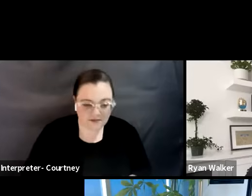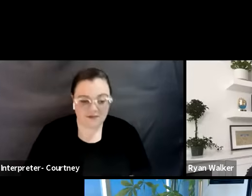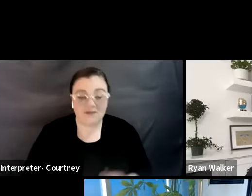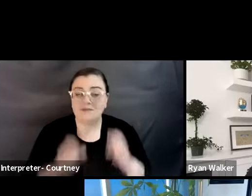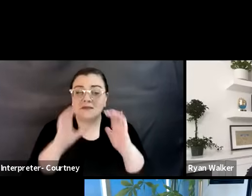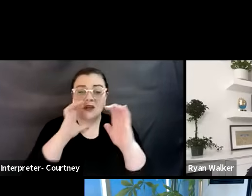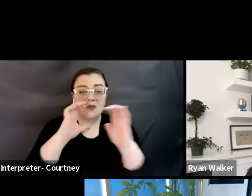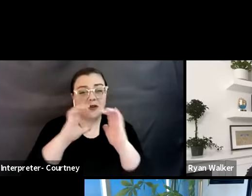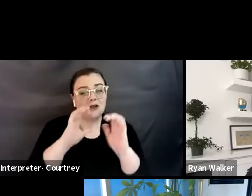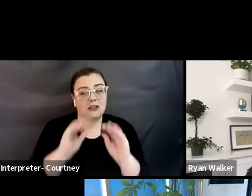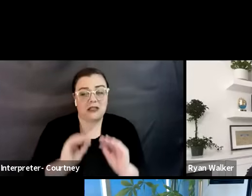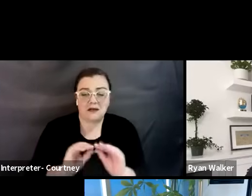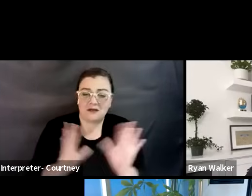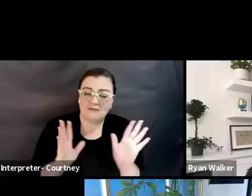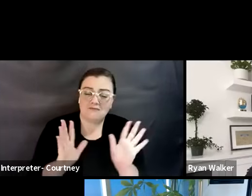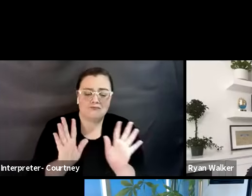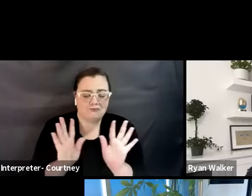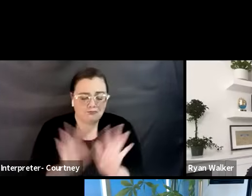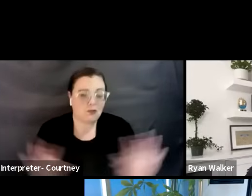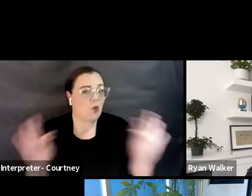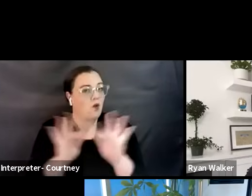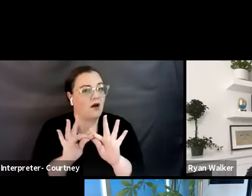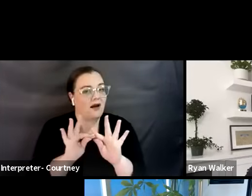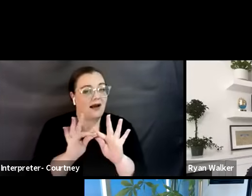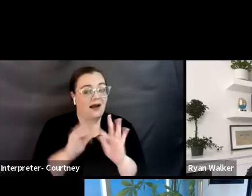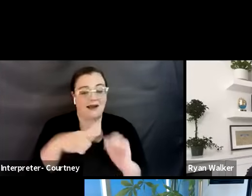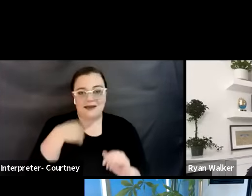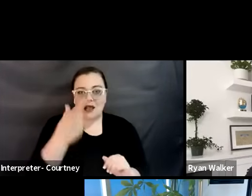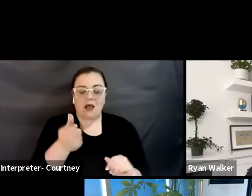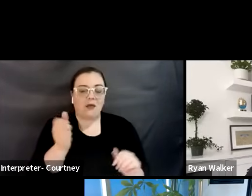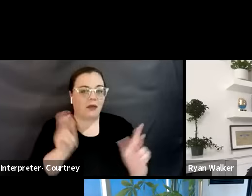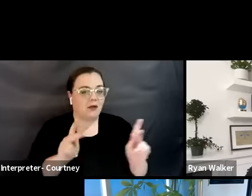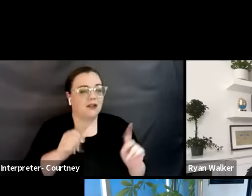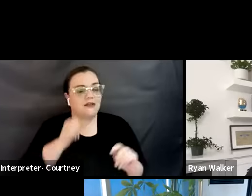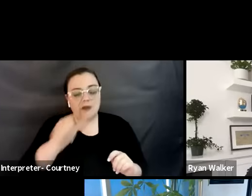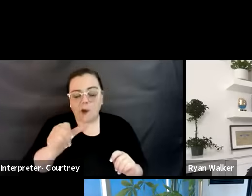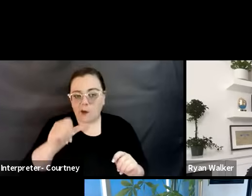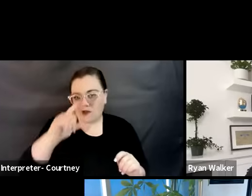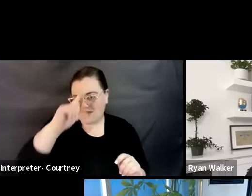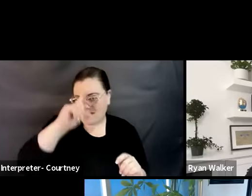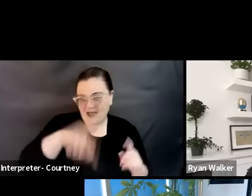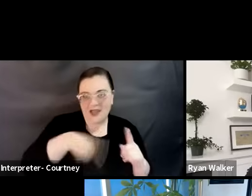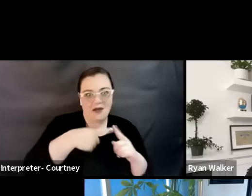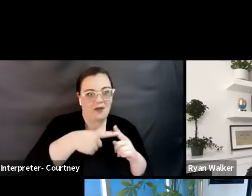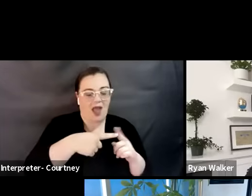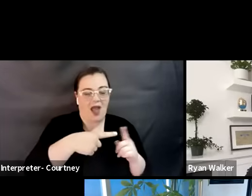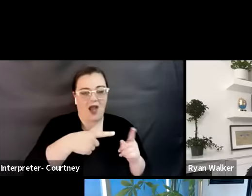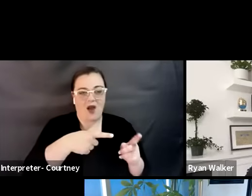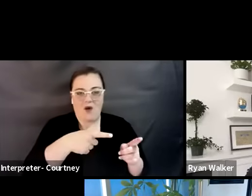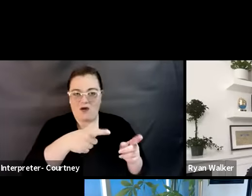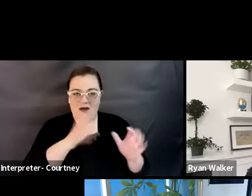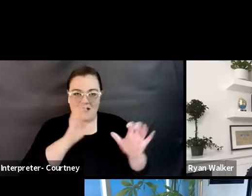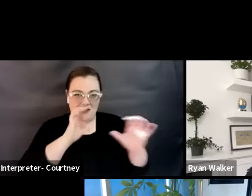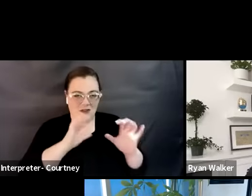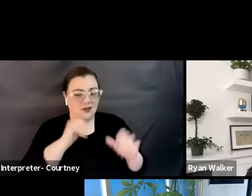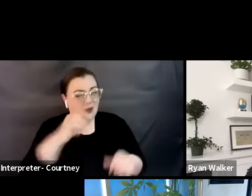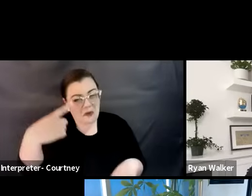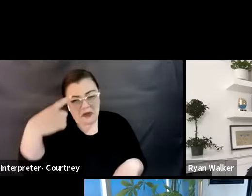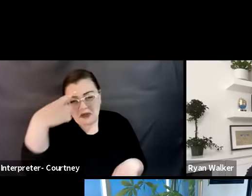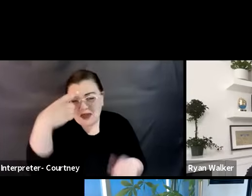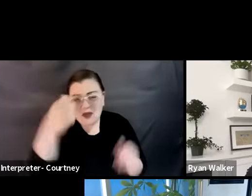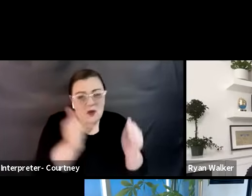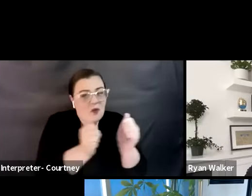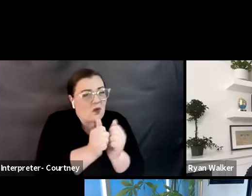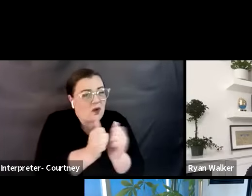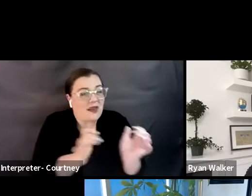is so important. I would always tell people, don't think without me. Where Dina says, don't sign anything, I always say, don't think without me. Because the reality